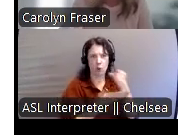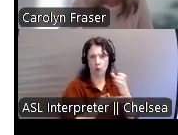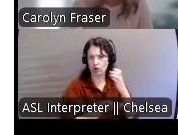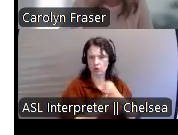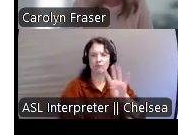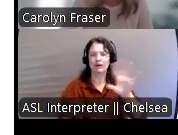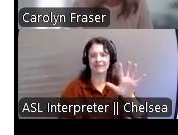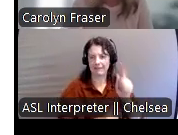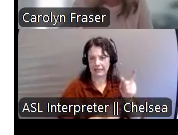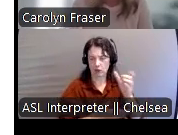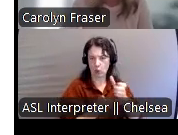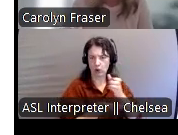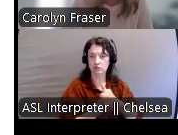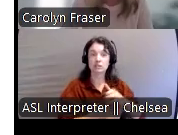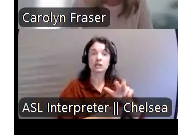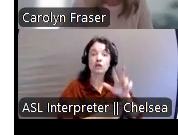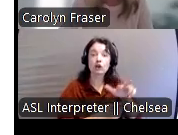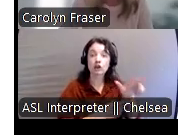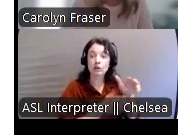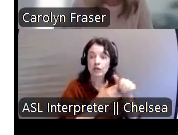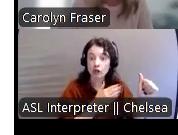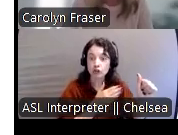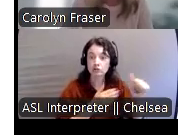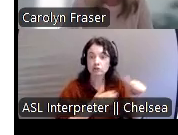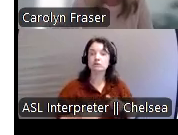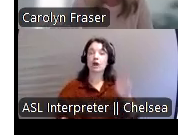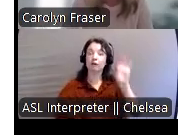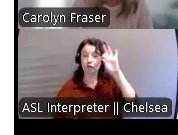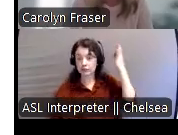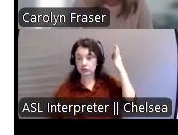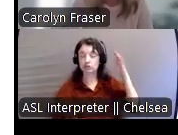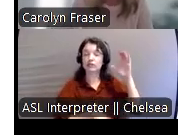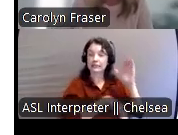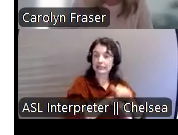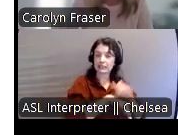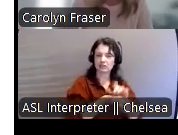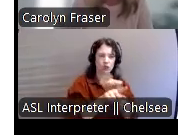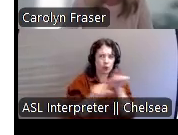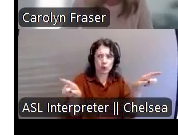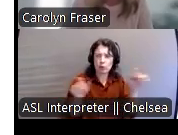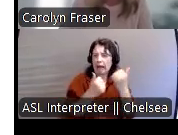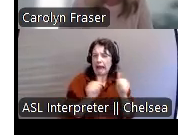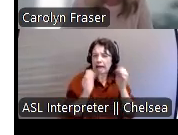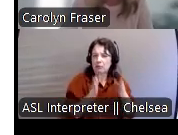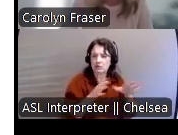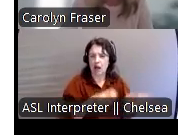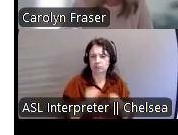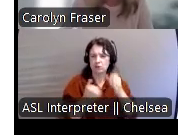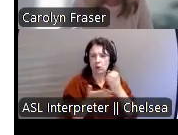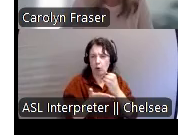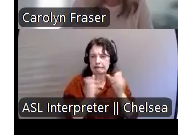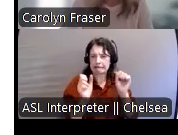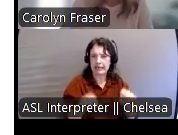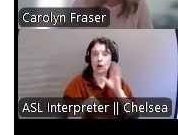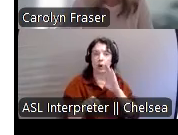$33. It's in both official languages, and anybody can take this course. So if you take this course, you find out more